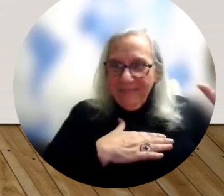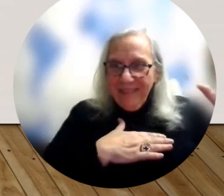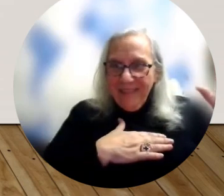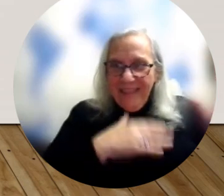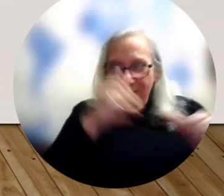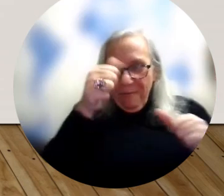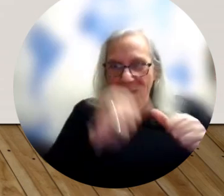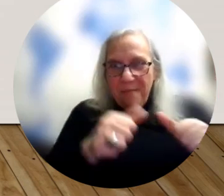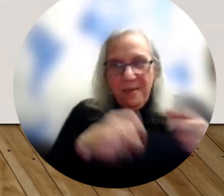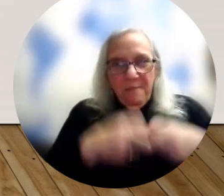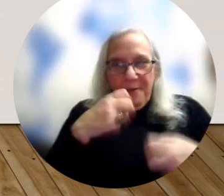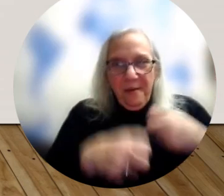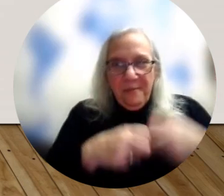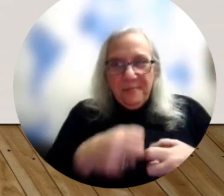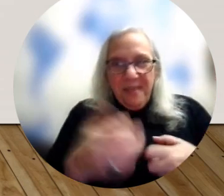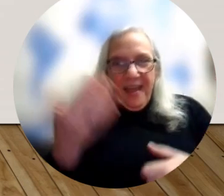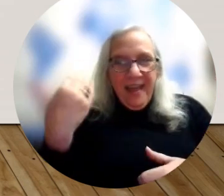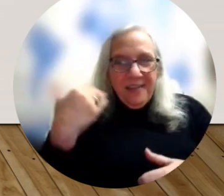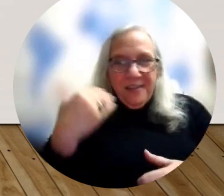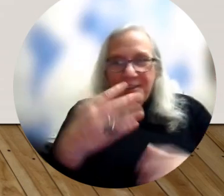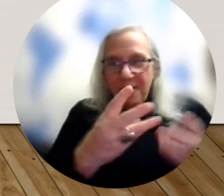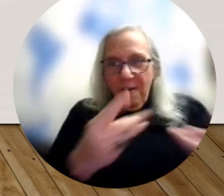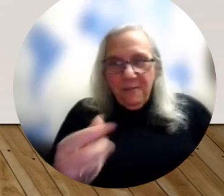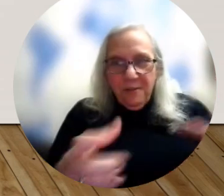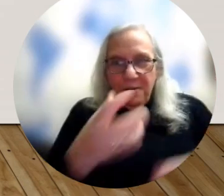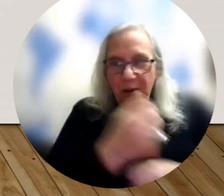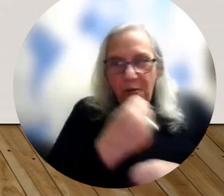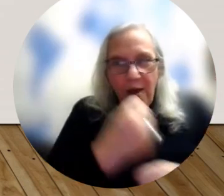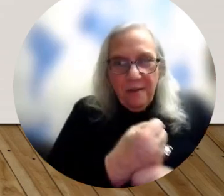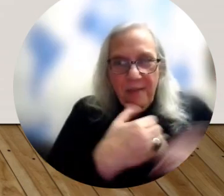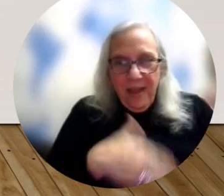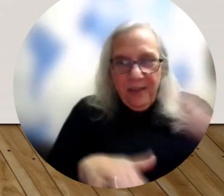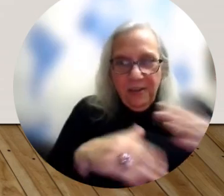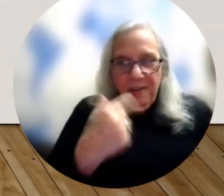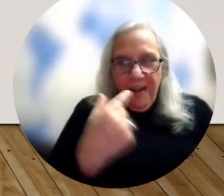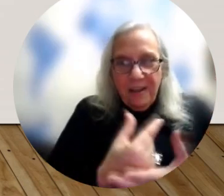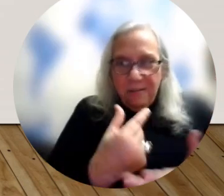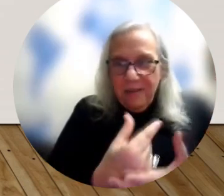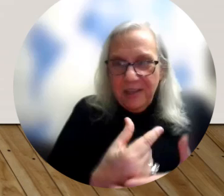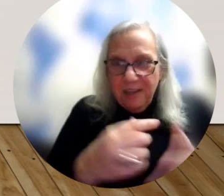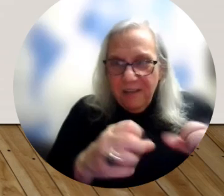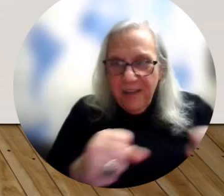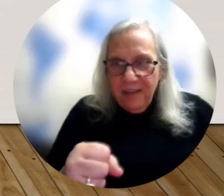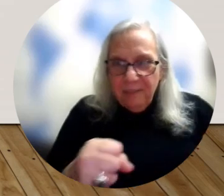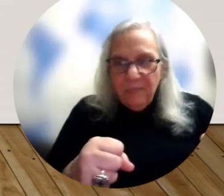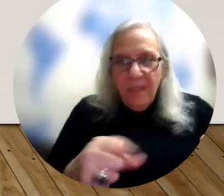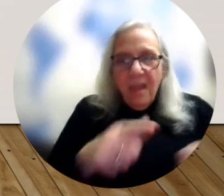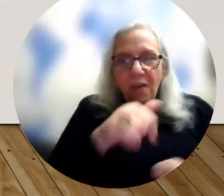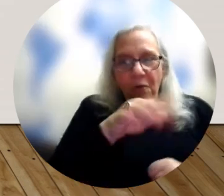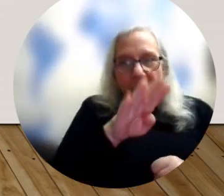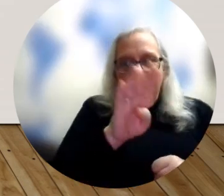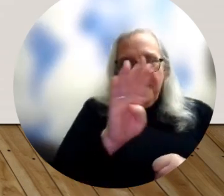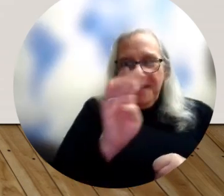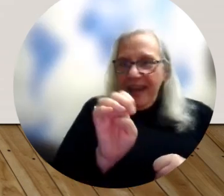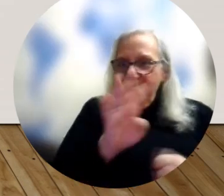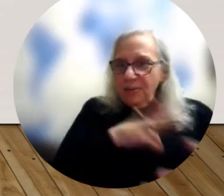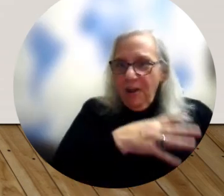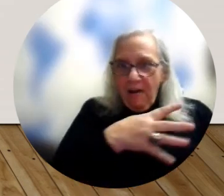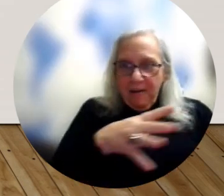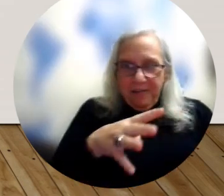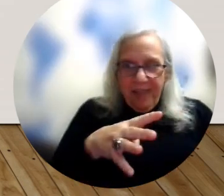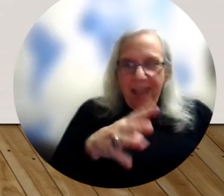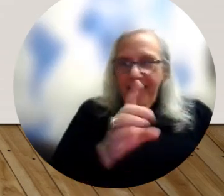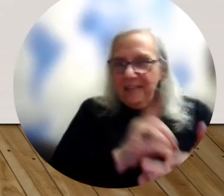me that remind me of problems I had to solve to acquire my undergraduate degree.